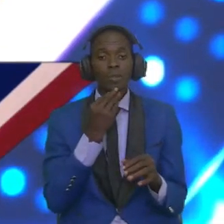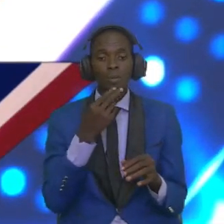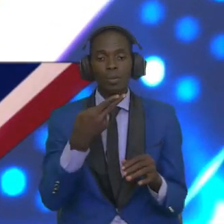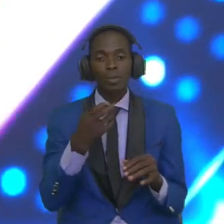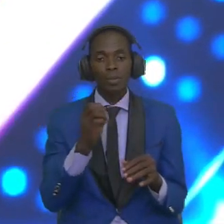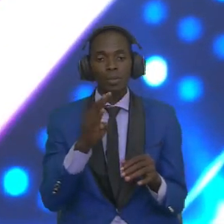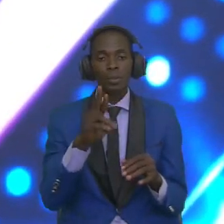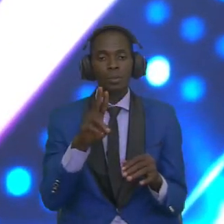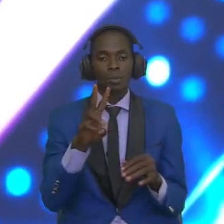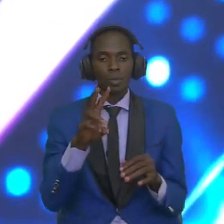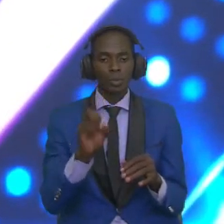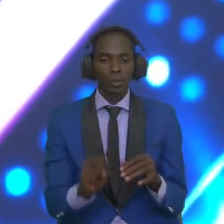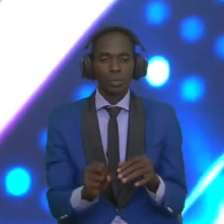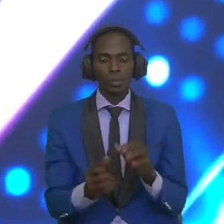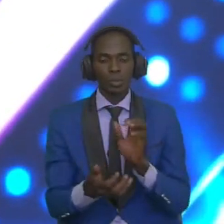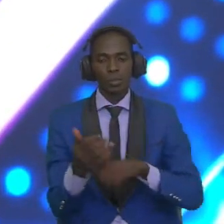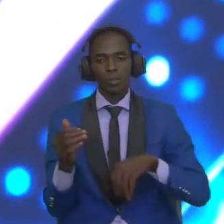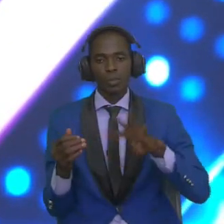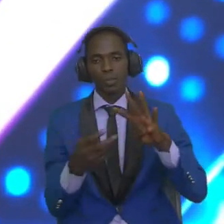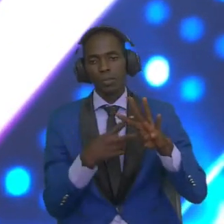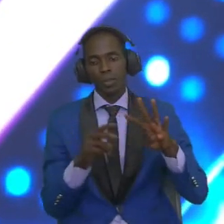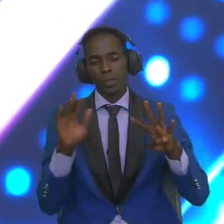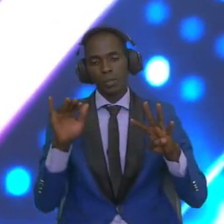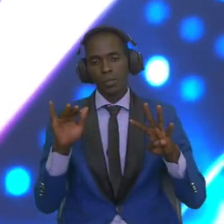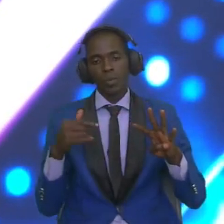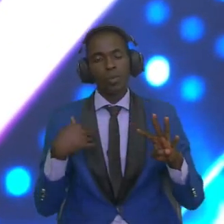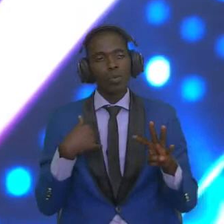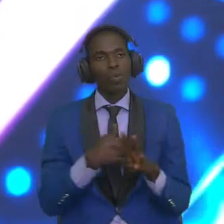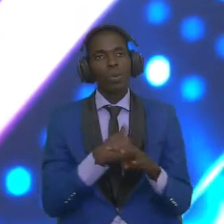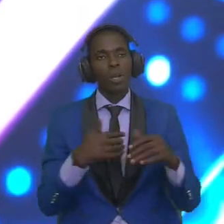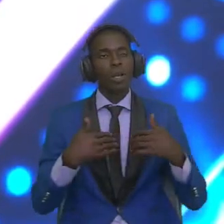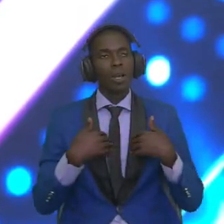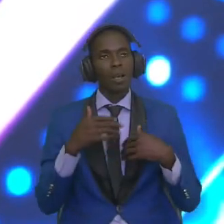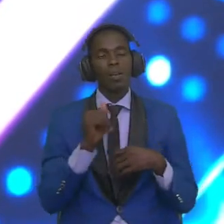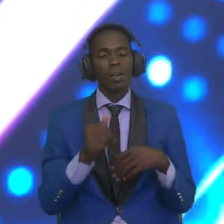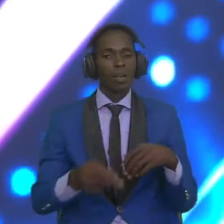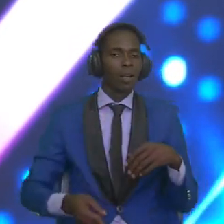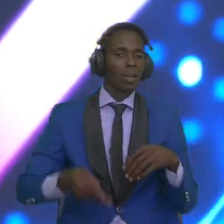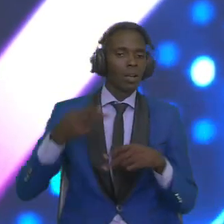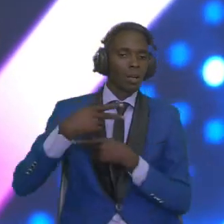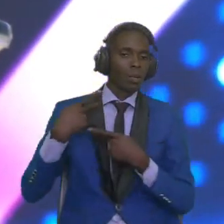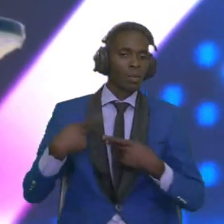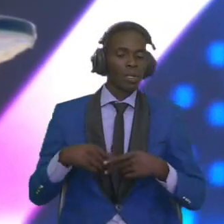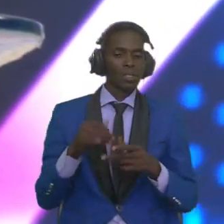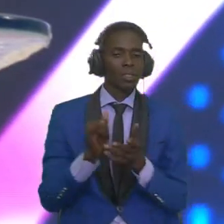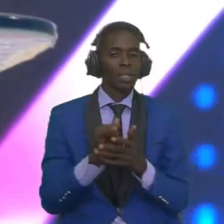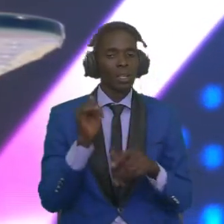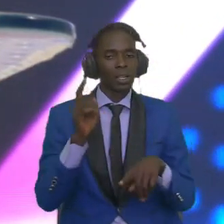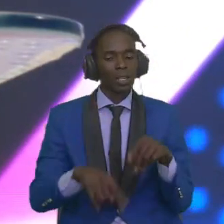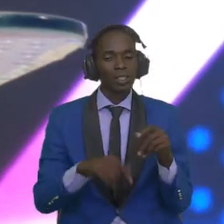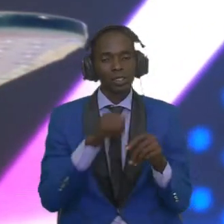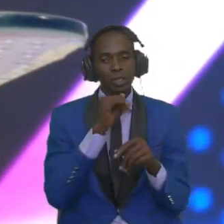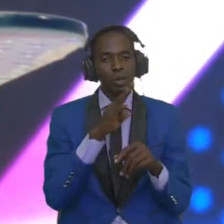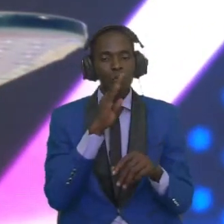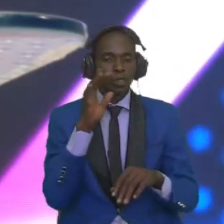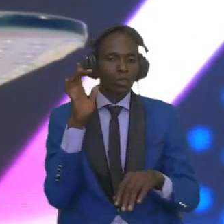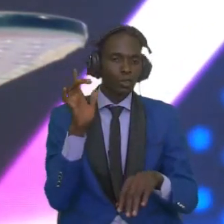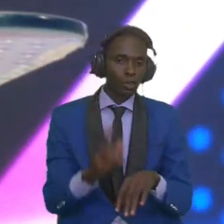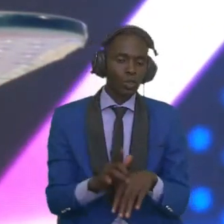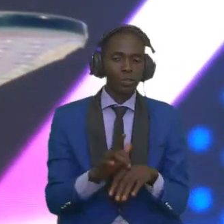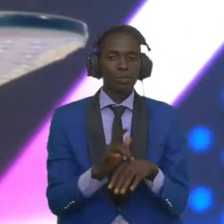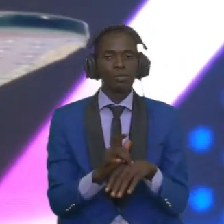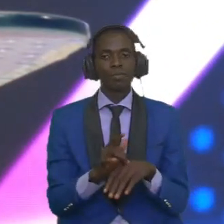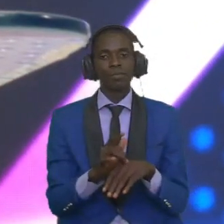be touched with the feeling of our infirmities, but he was in all